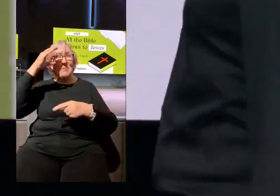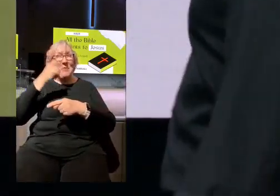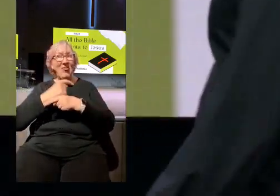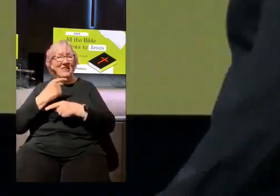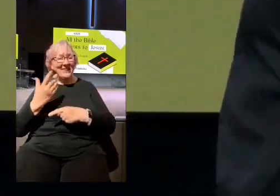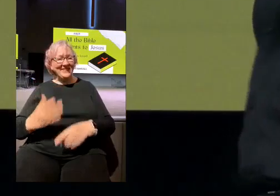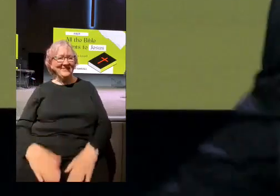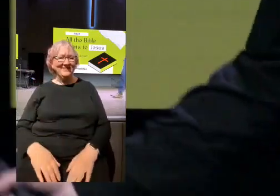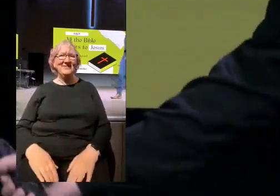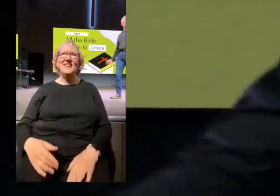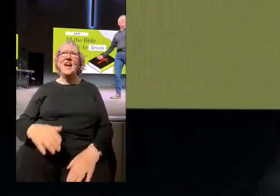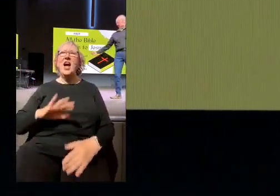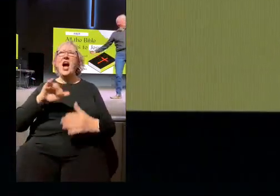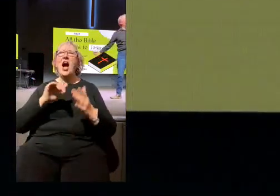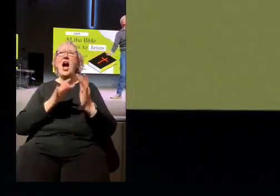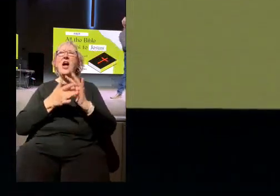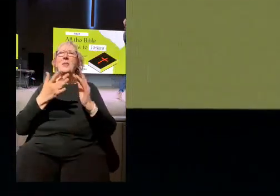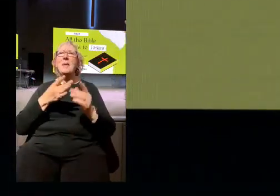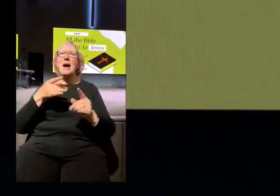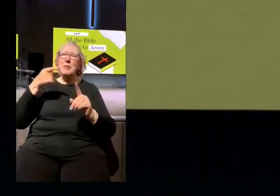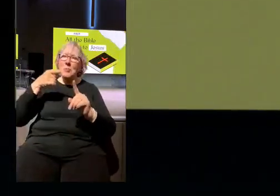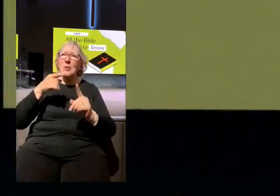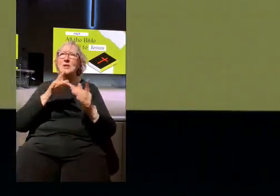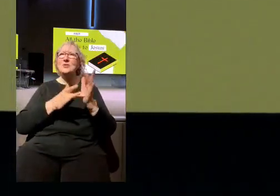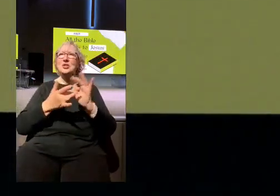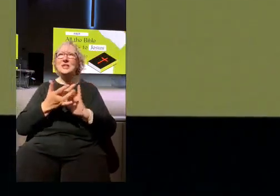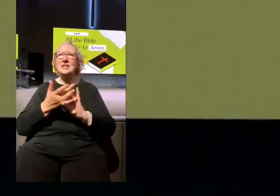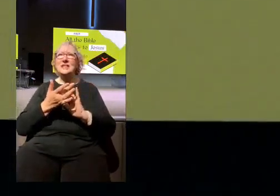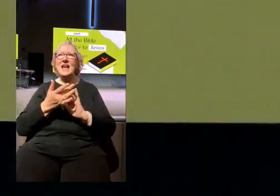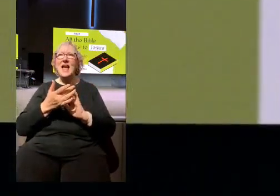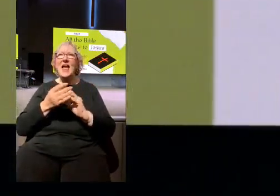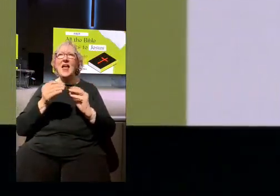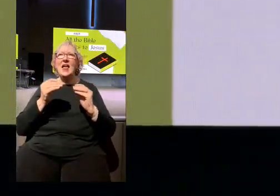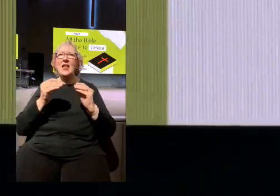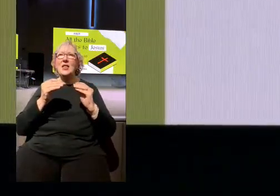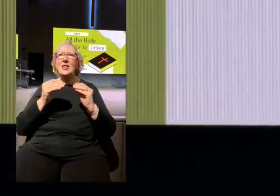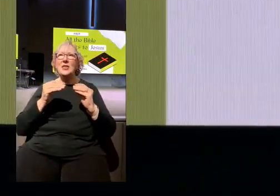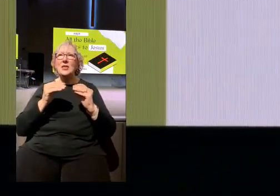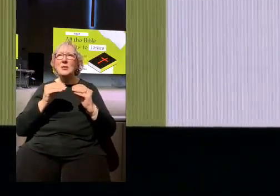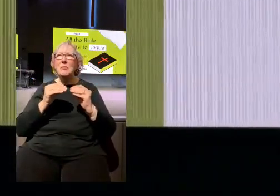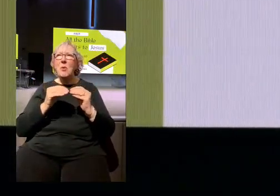points to Jesus. And the older I've gotten, the more I see Jesus everywhere in the Bible.